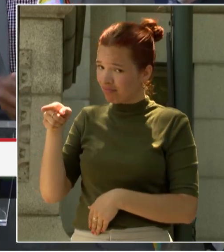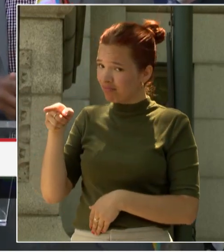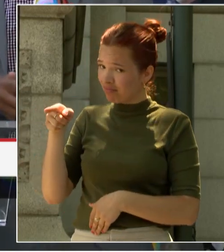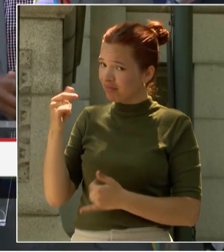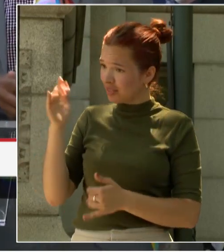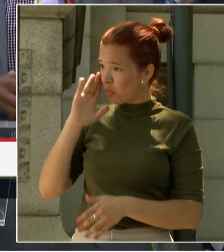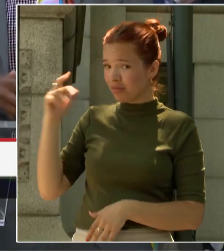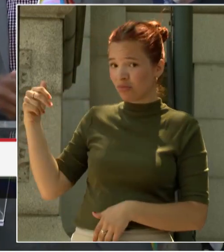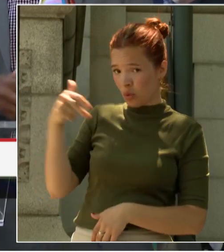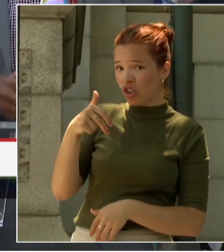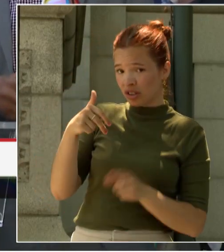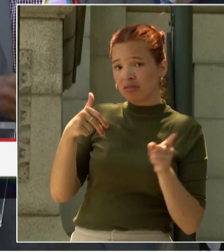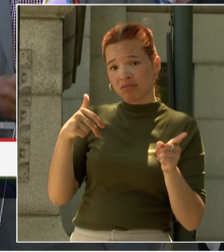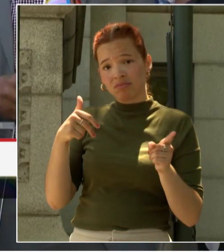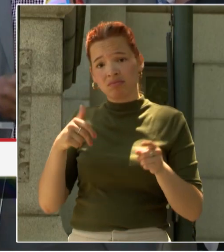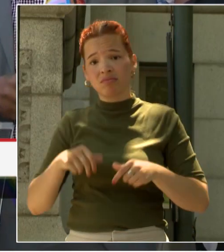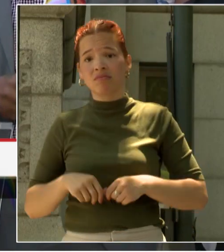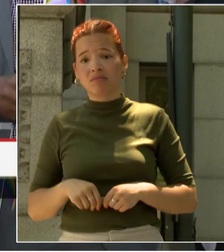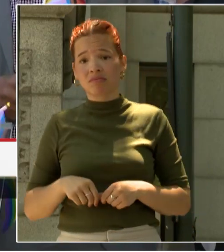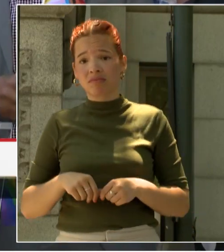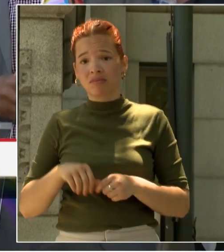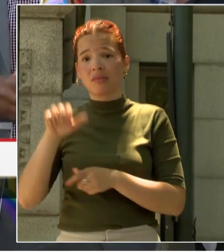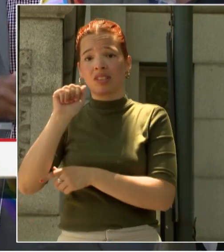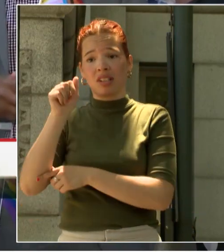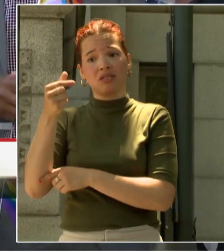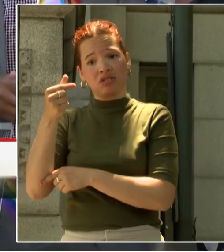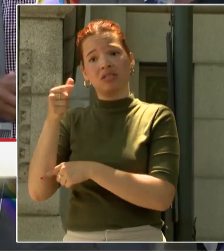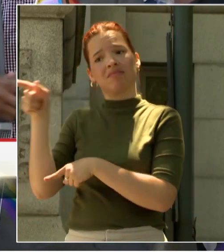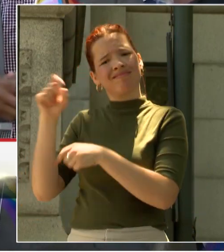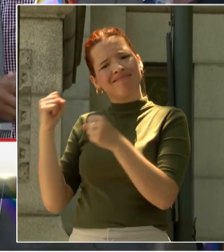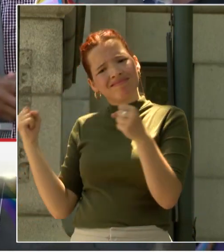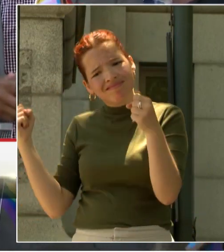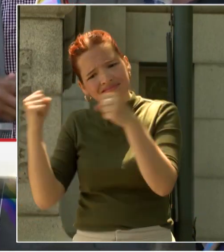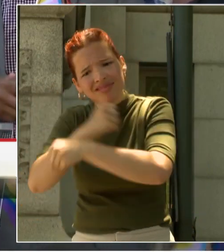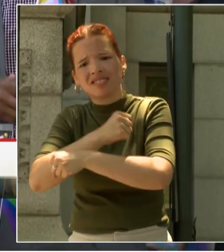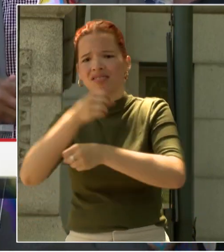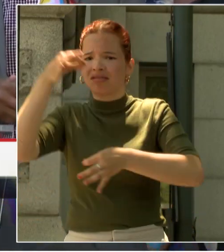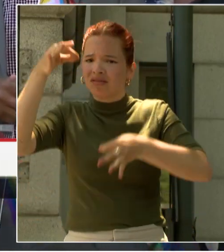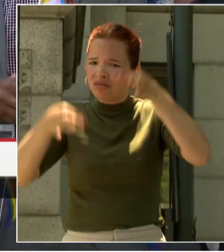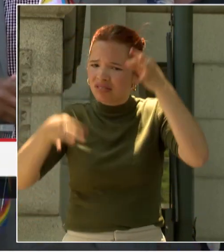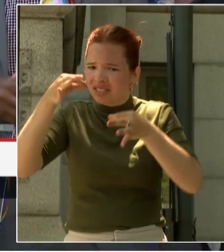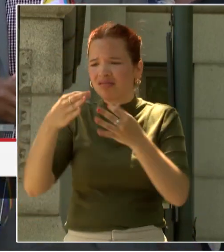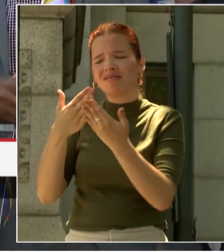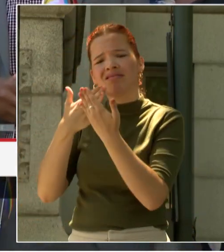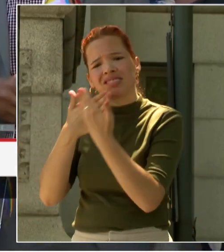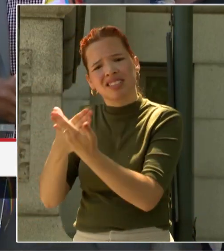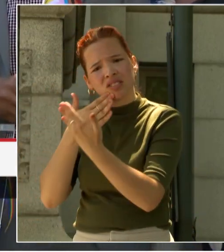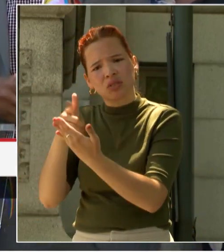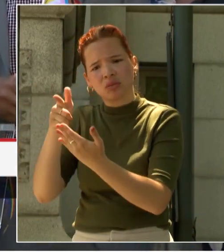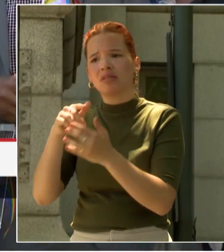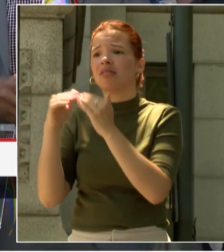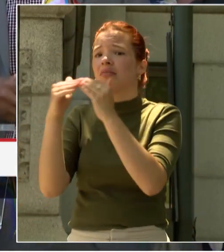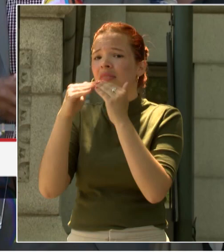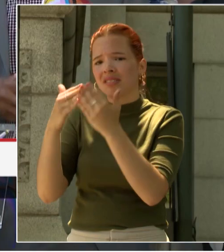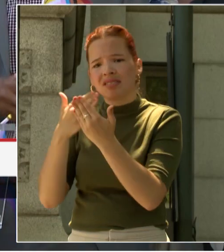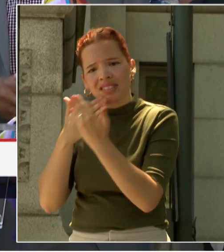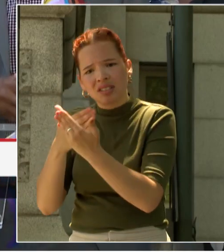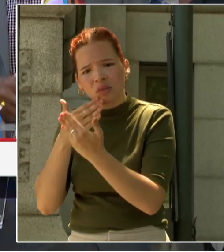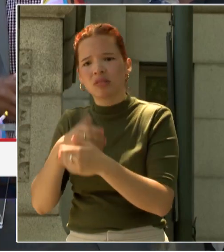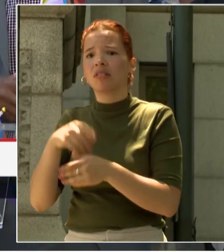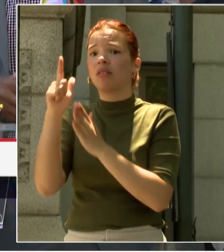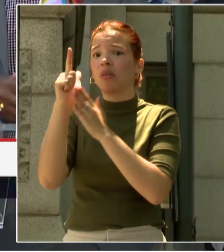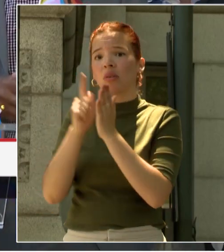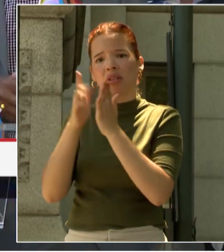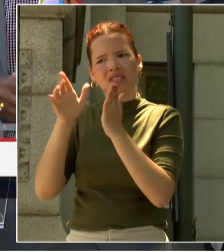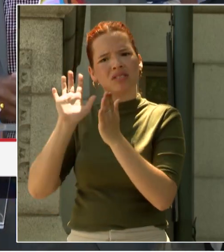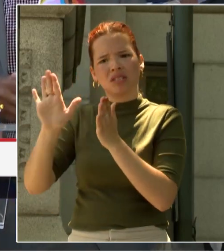it to the courts and fights the fight. And I want to thank the chairman and my colleagues who know how to make sure that our laws are the best laws